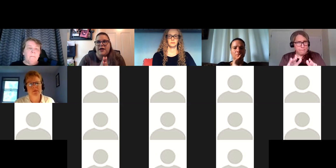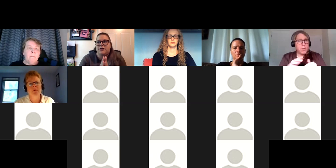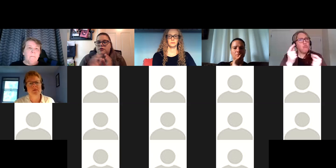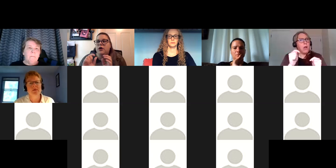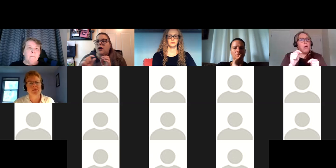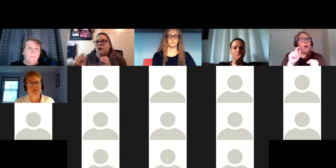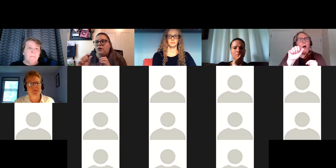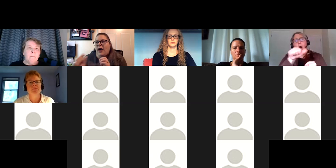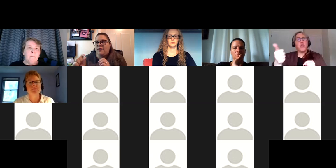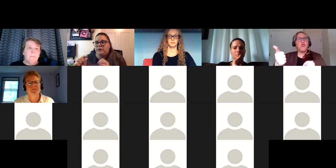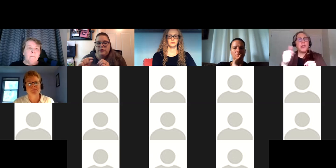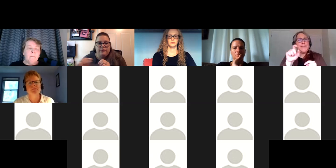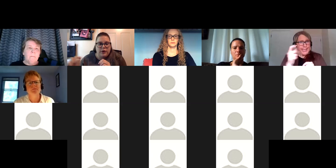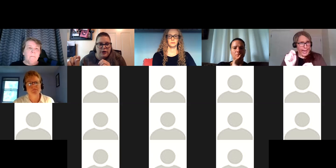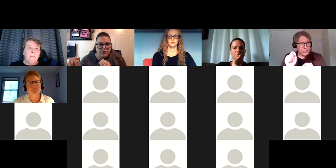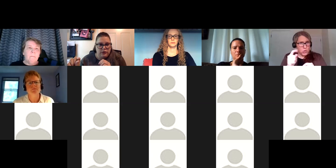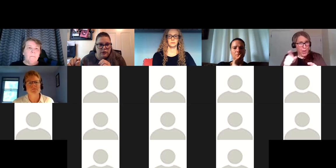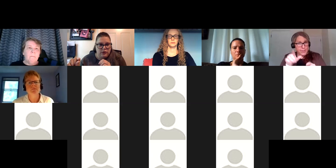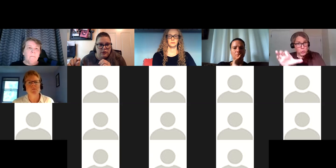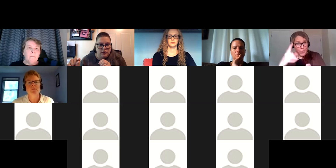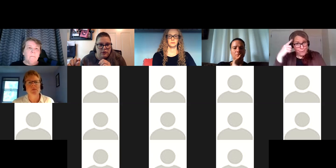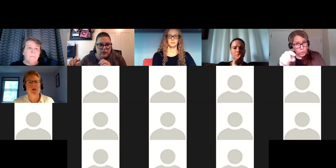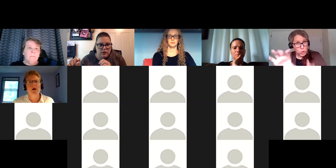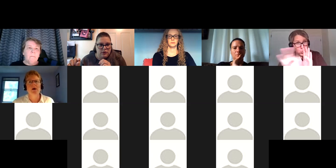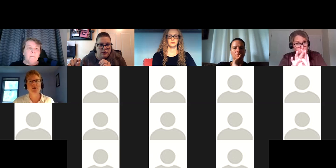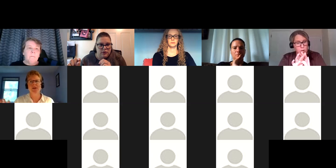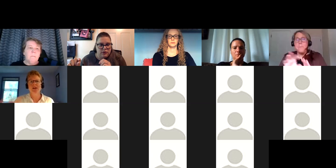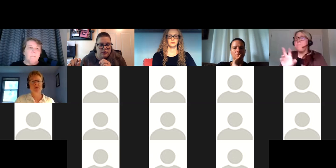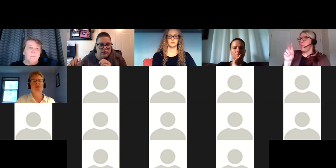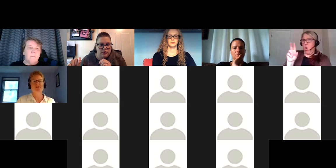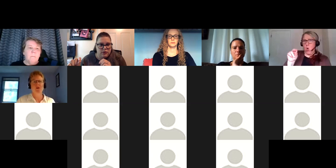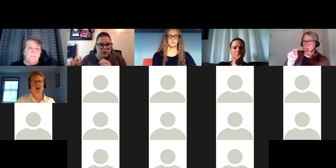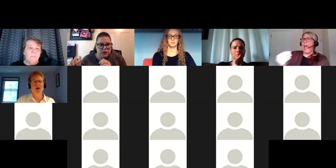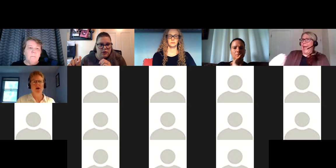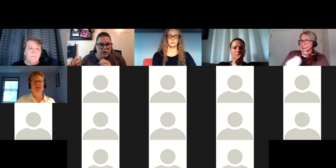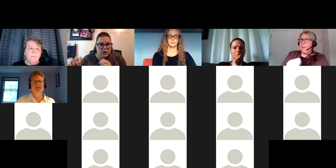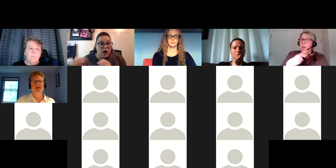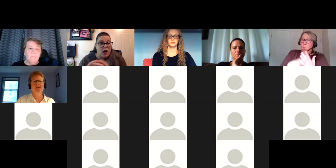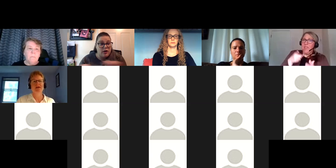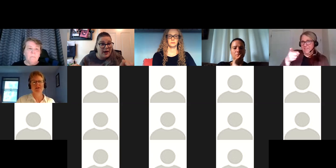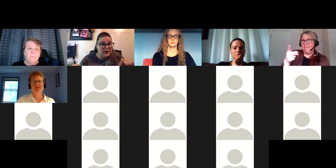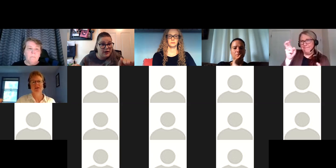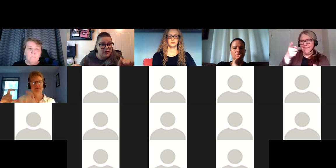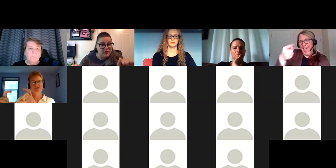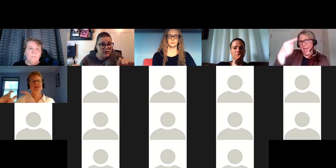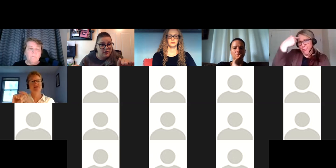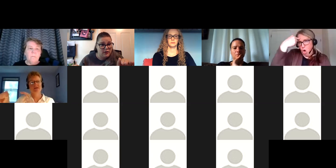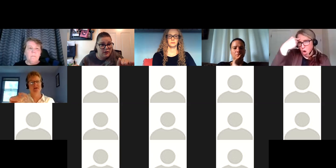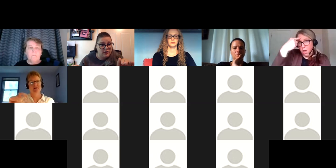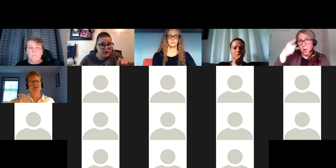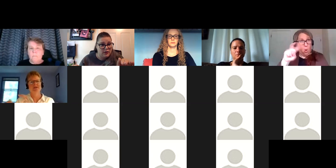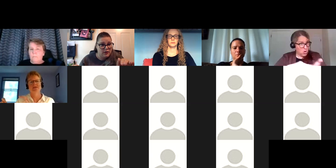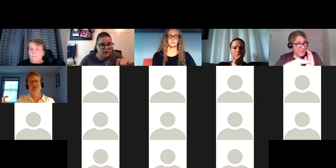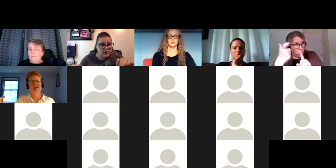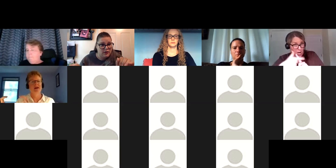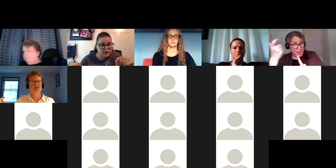alternative text, you had them do it for you? No, it gave me what it thought, and then I clicked on it,